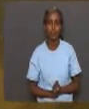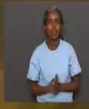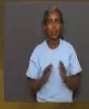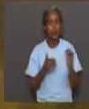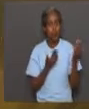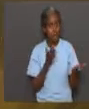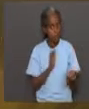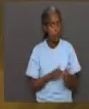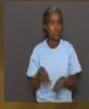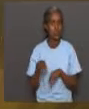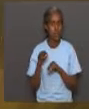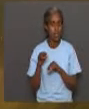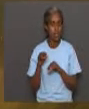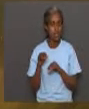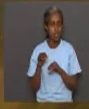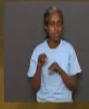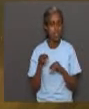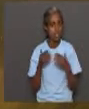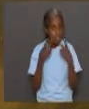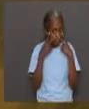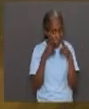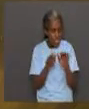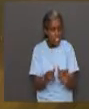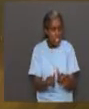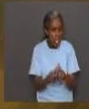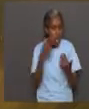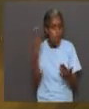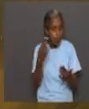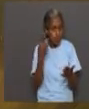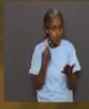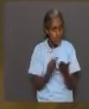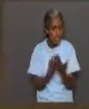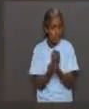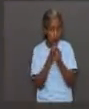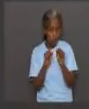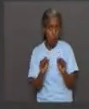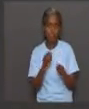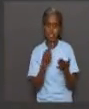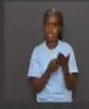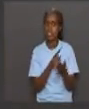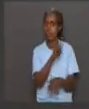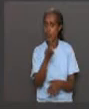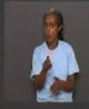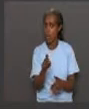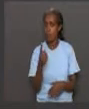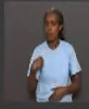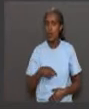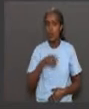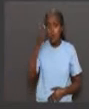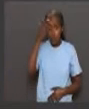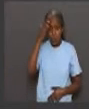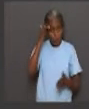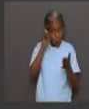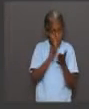Welcome back, students. Let us see how you solve this problem. We know